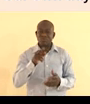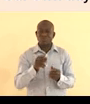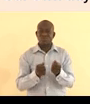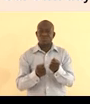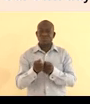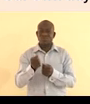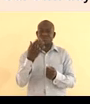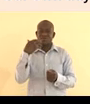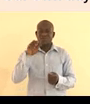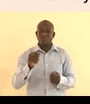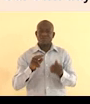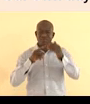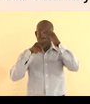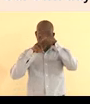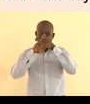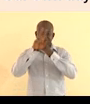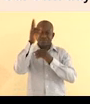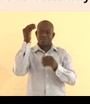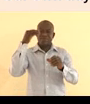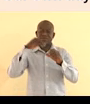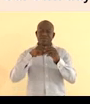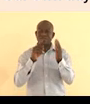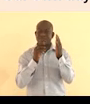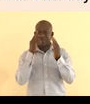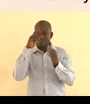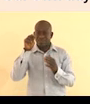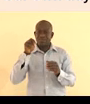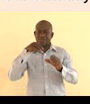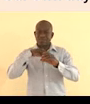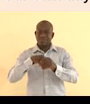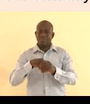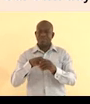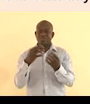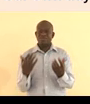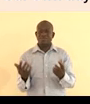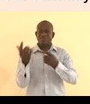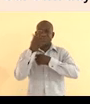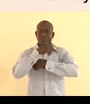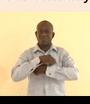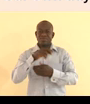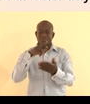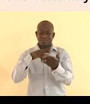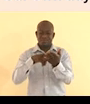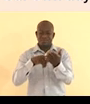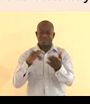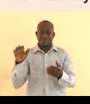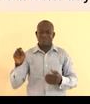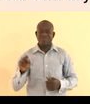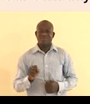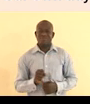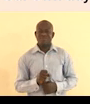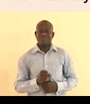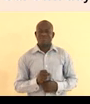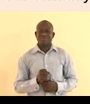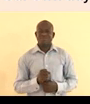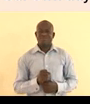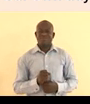true role of the prophet as reflected in today's